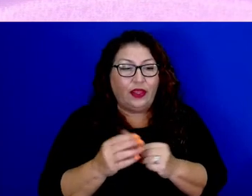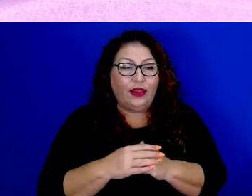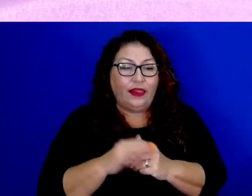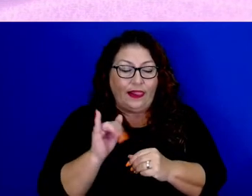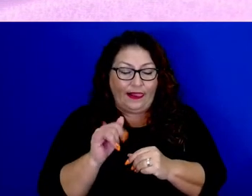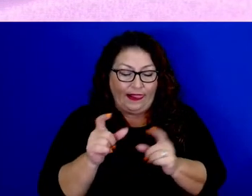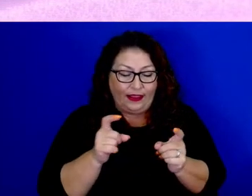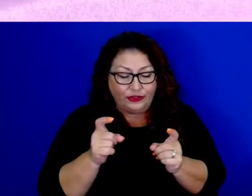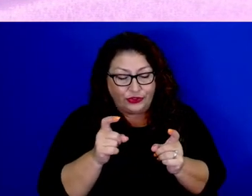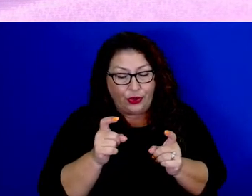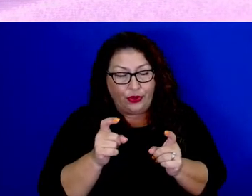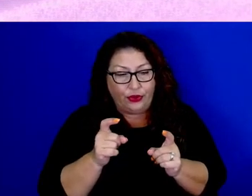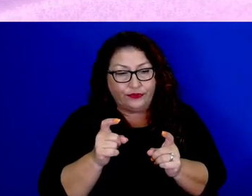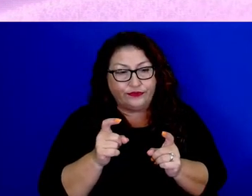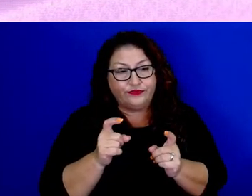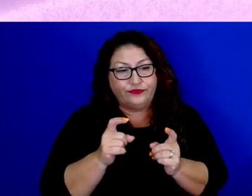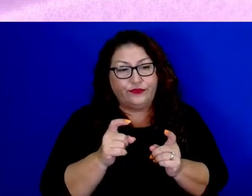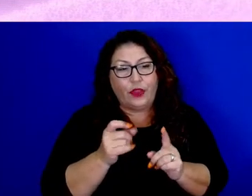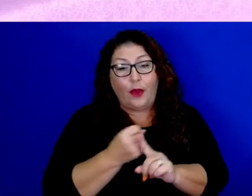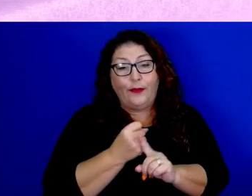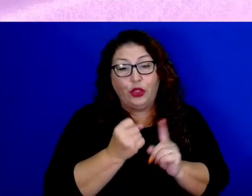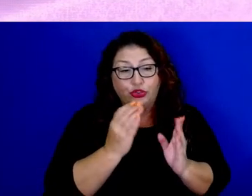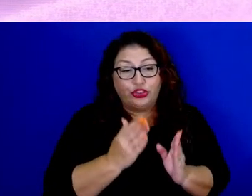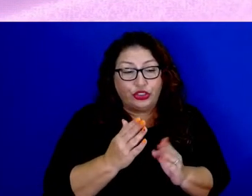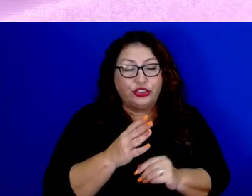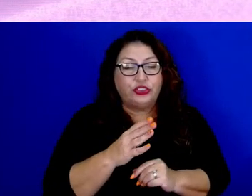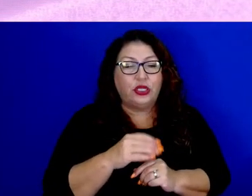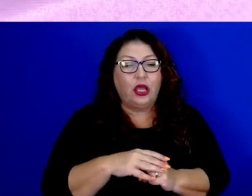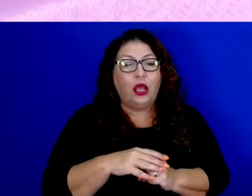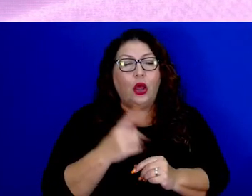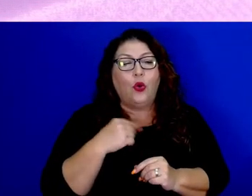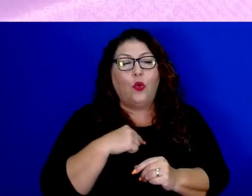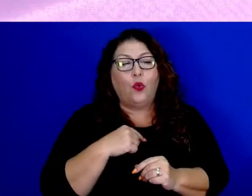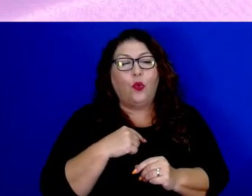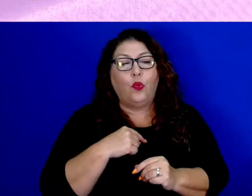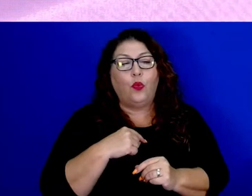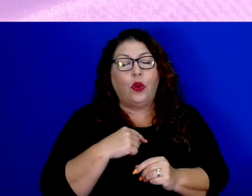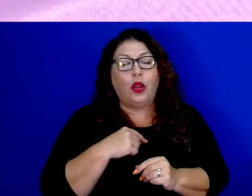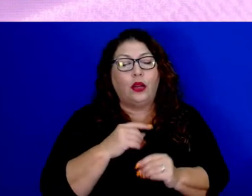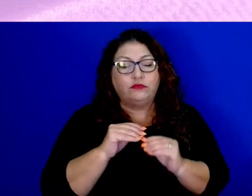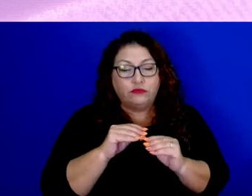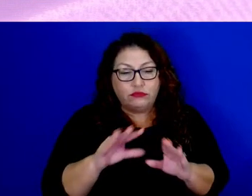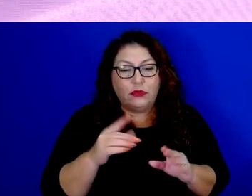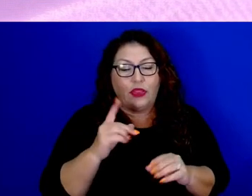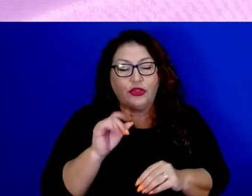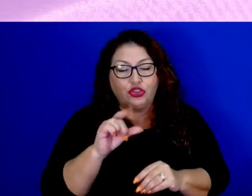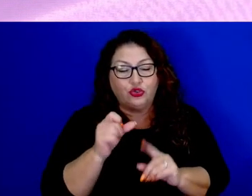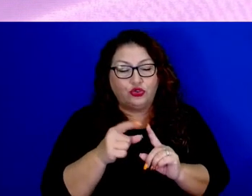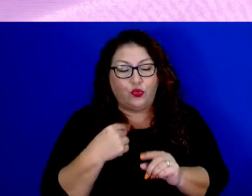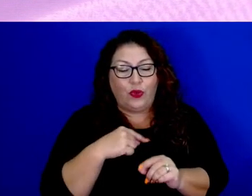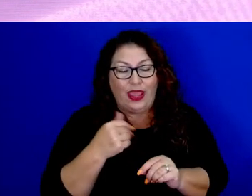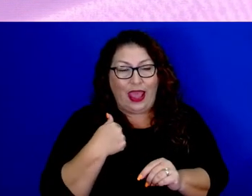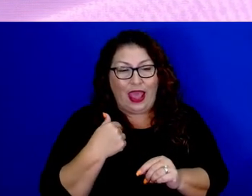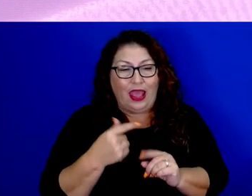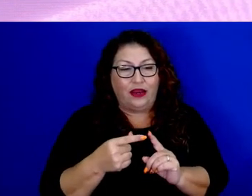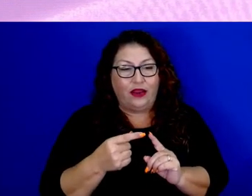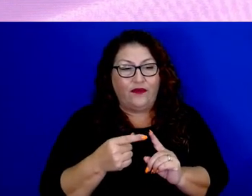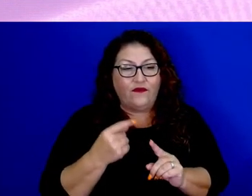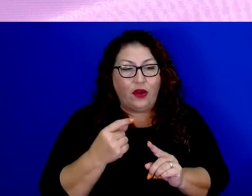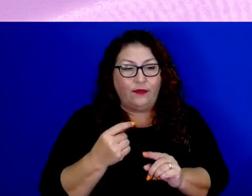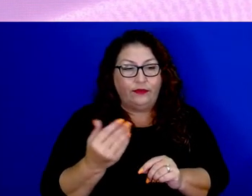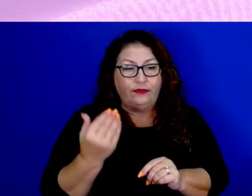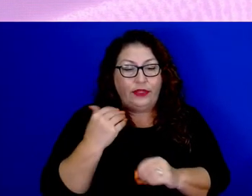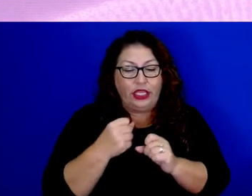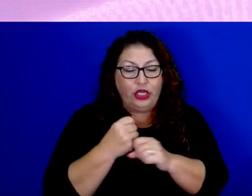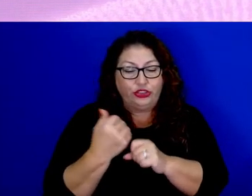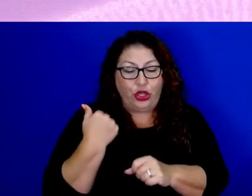are extending the tools we had from 15 years ago to fight against gender-based violence